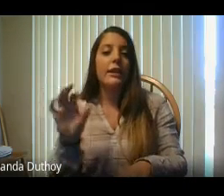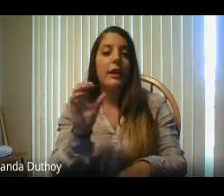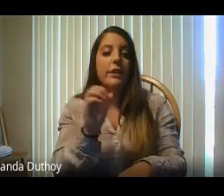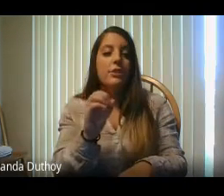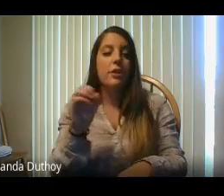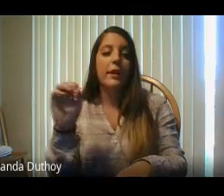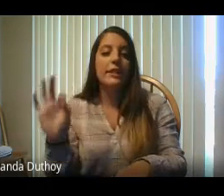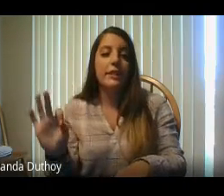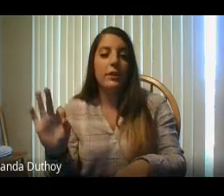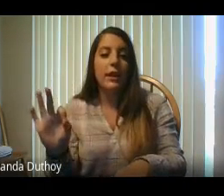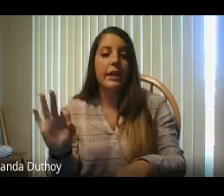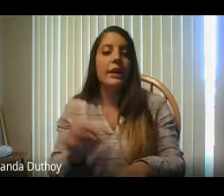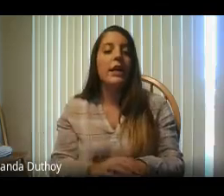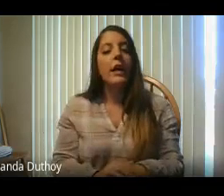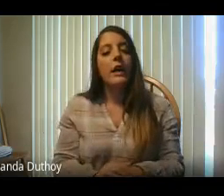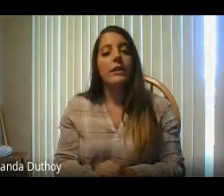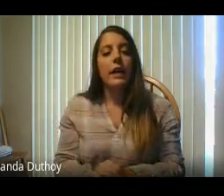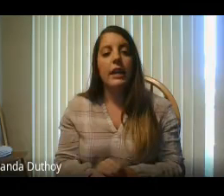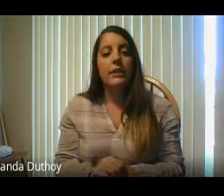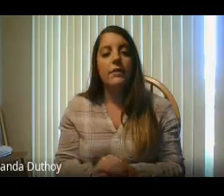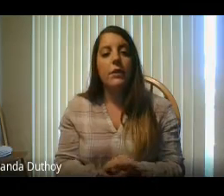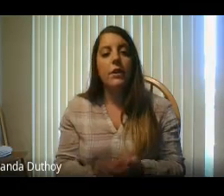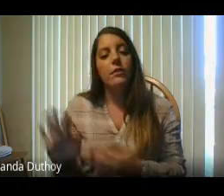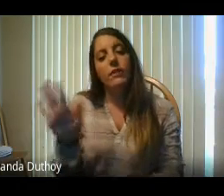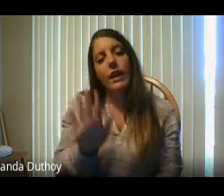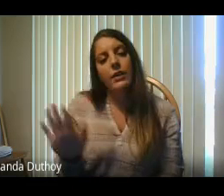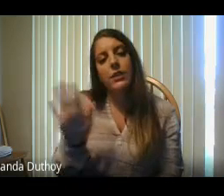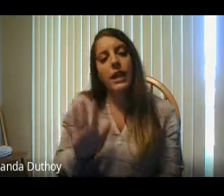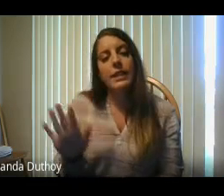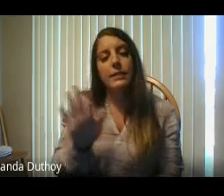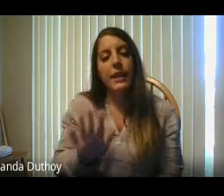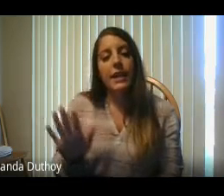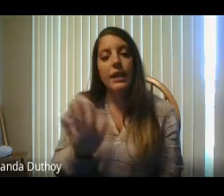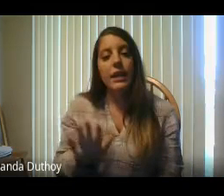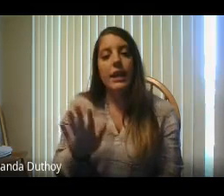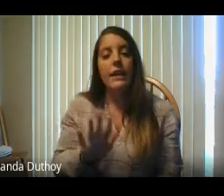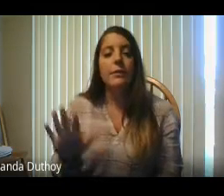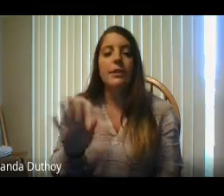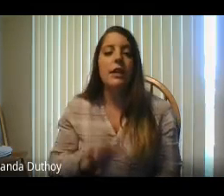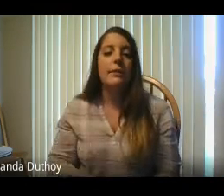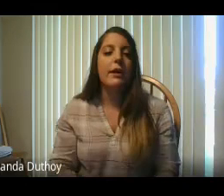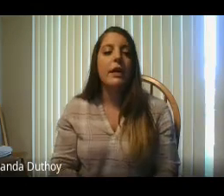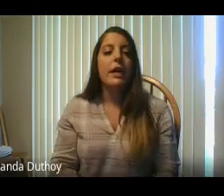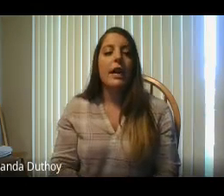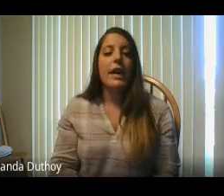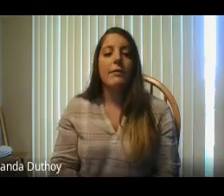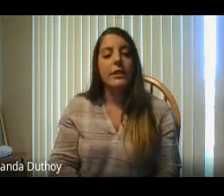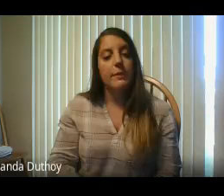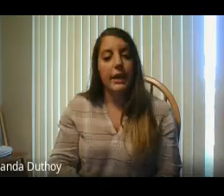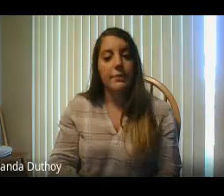709. I show my 09. The sign for around or estimate, and then we're going to talk